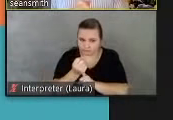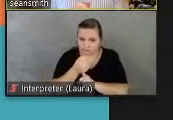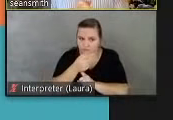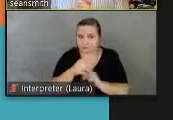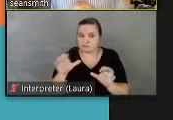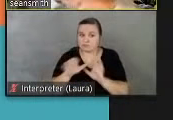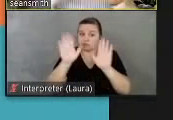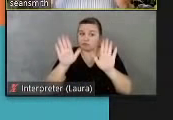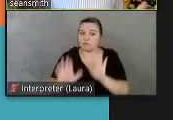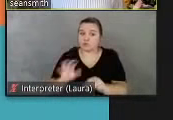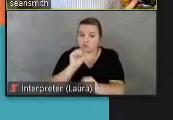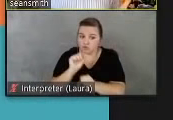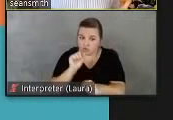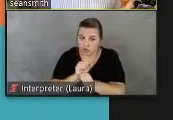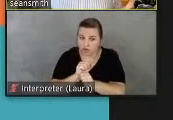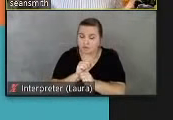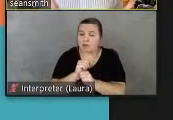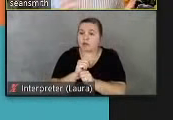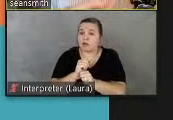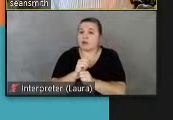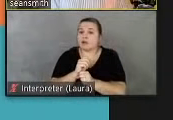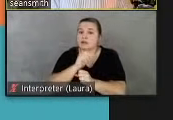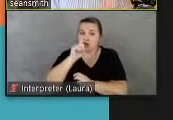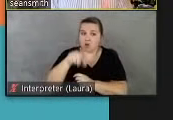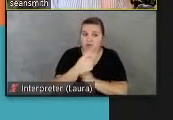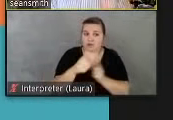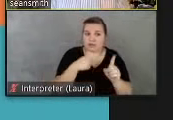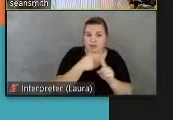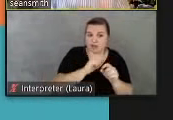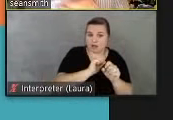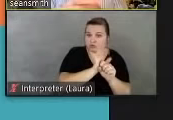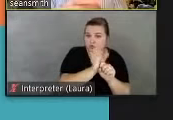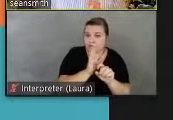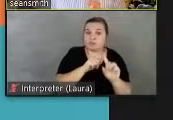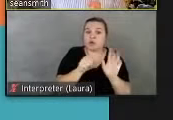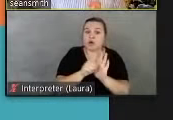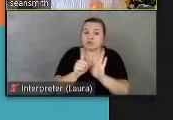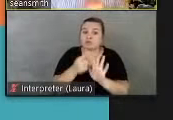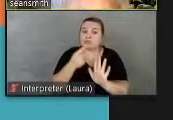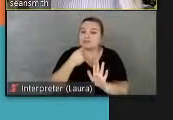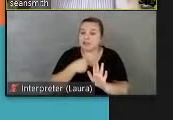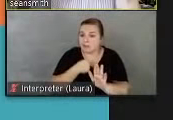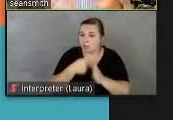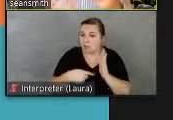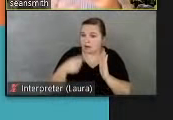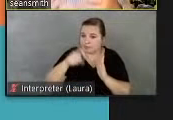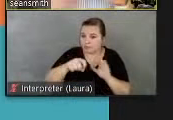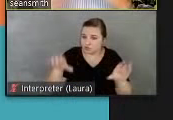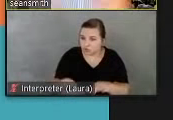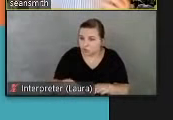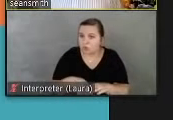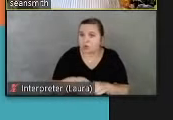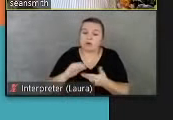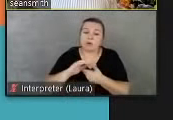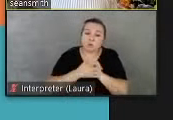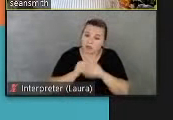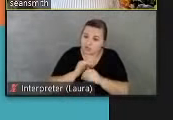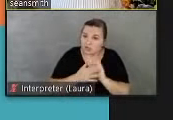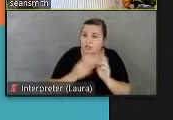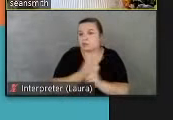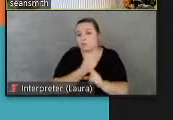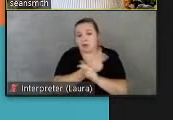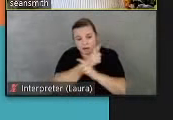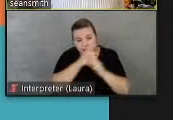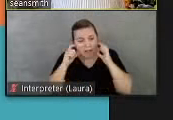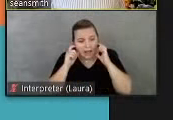wonderful job not only offering the pandemic, but telling you what you need to do, washing your hands, wearing your mask, things of that